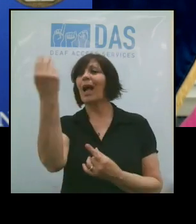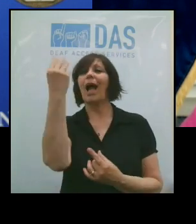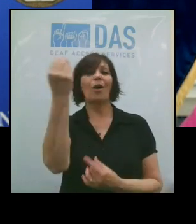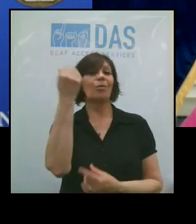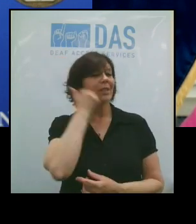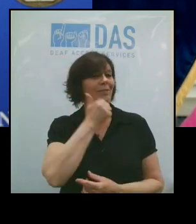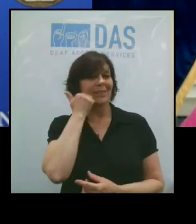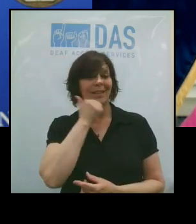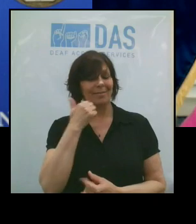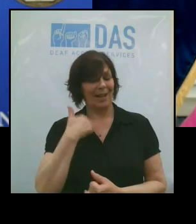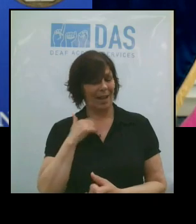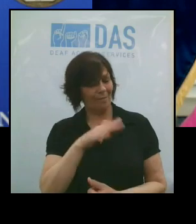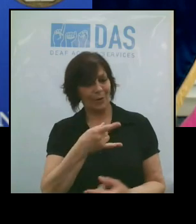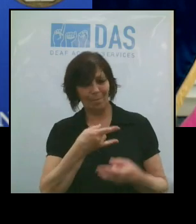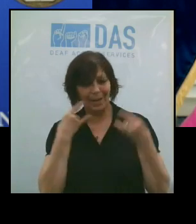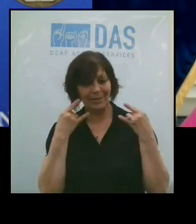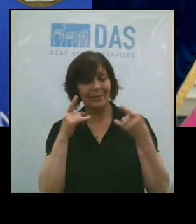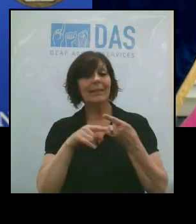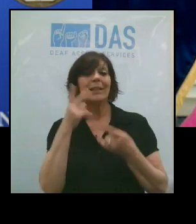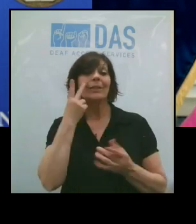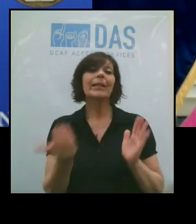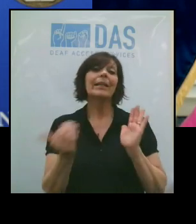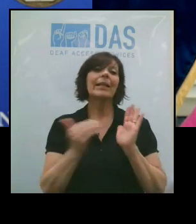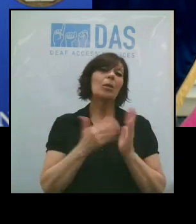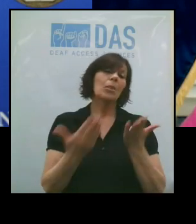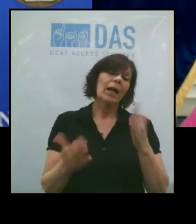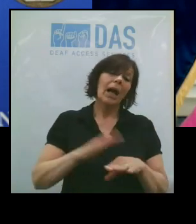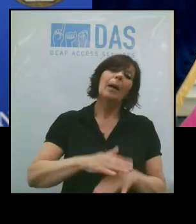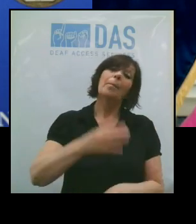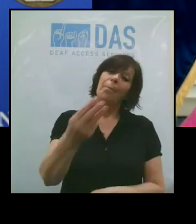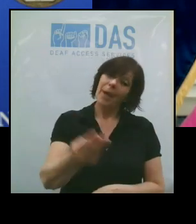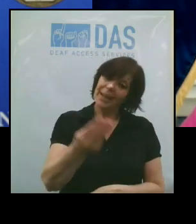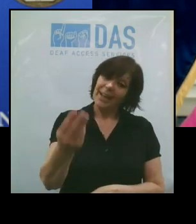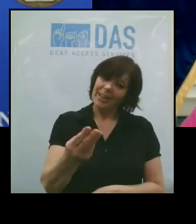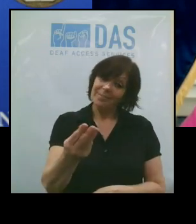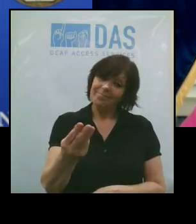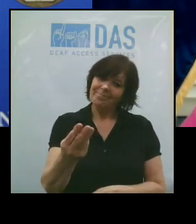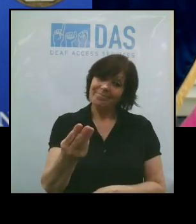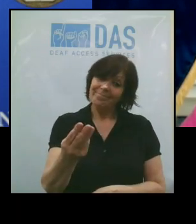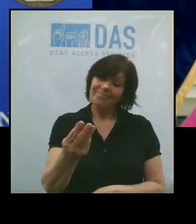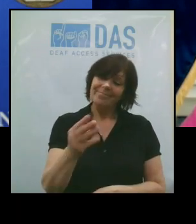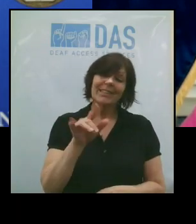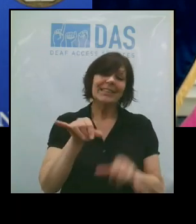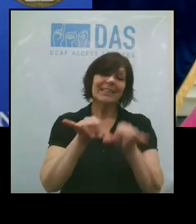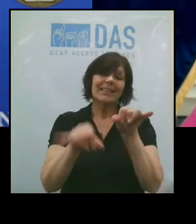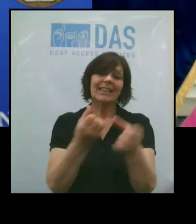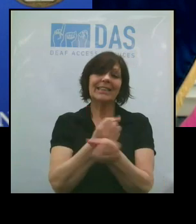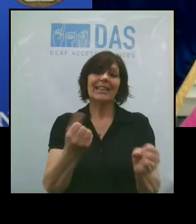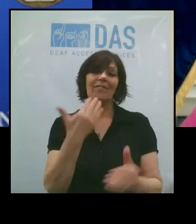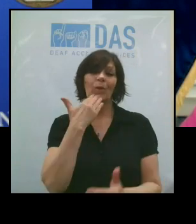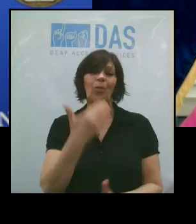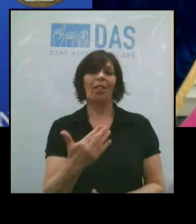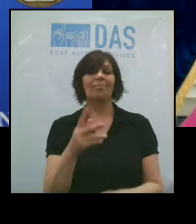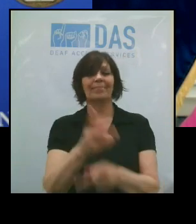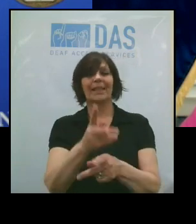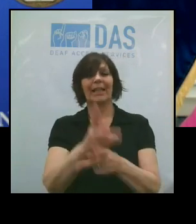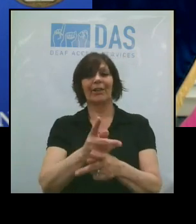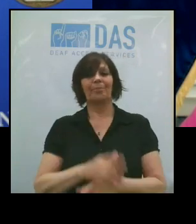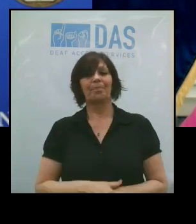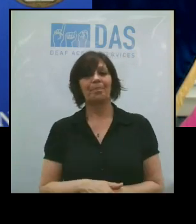daily basis. And until I see you again, which will probably be on Monday, most importantly, be safe and well, everyone. Take care.